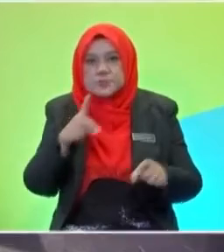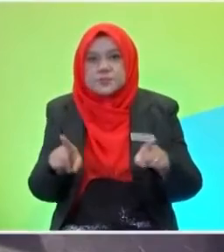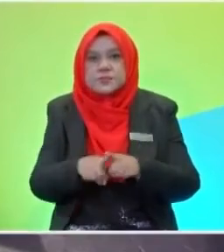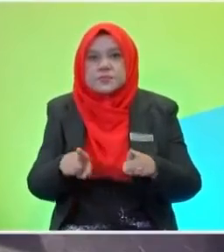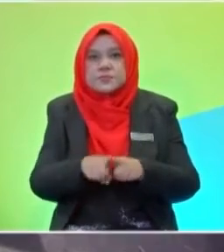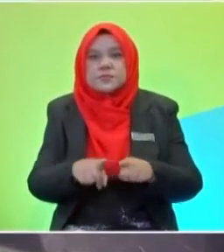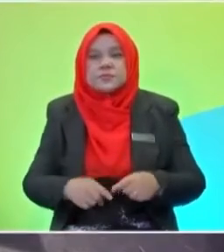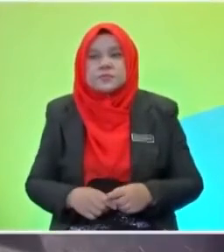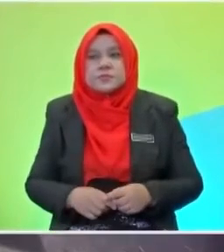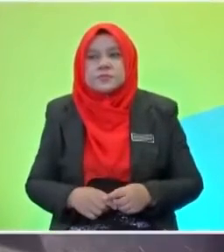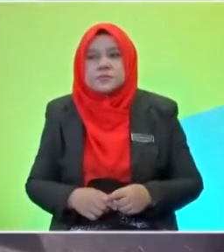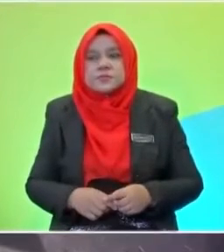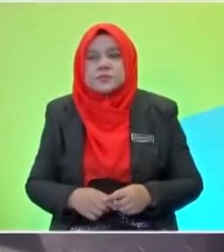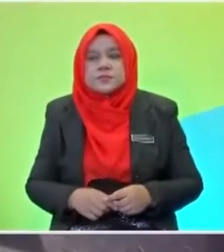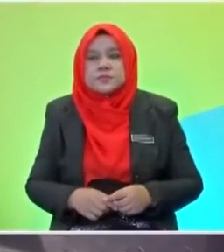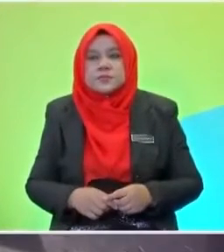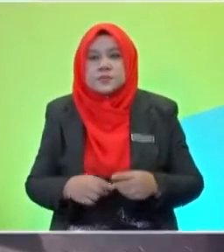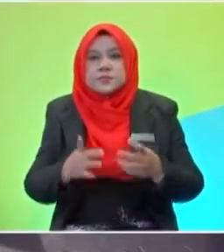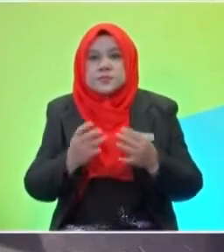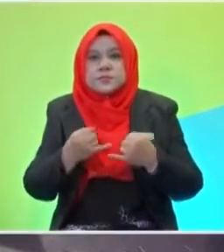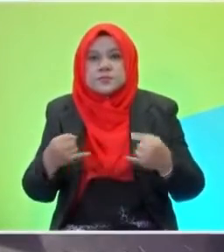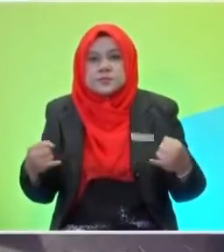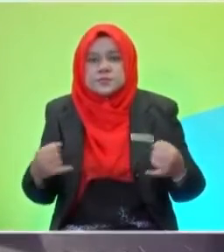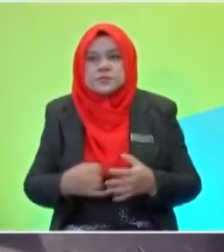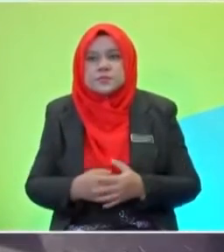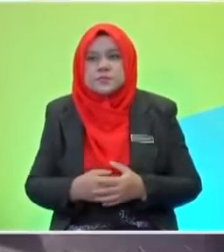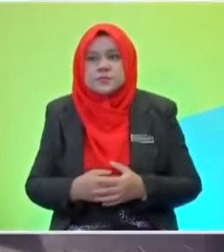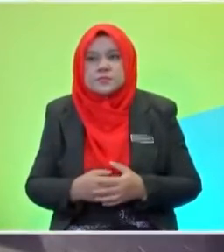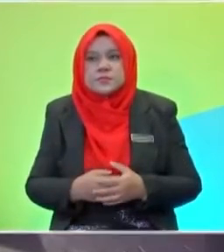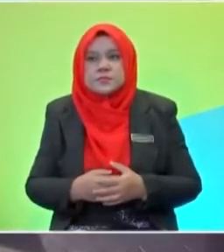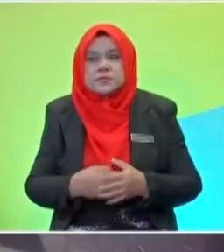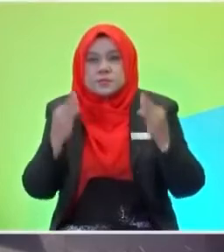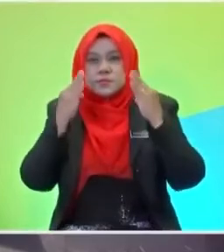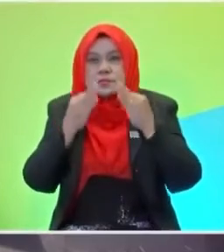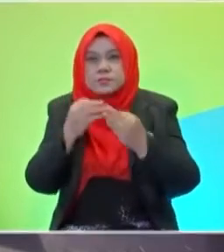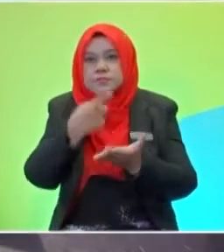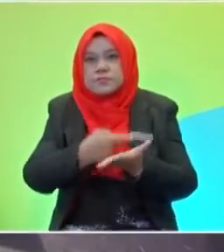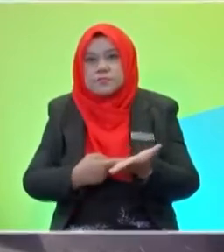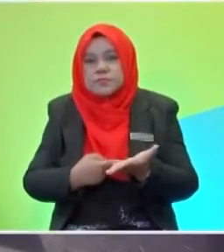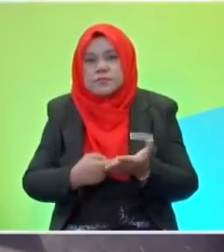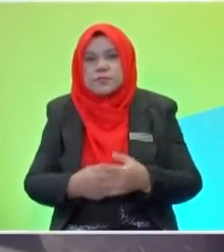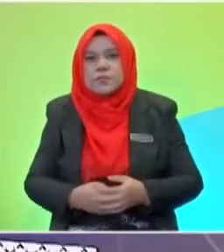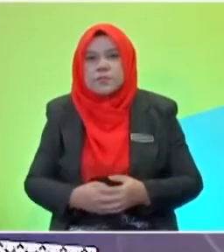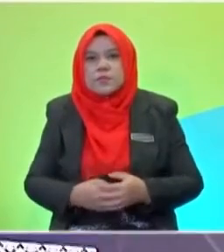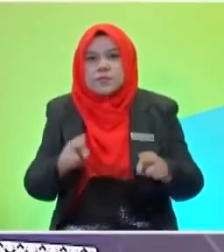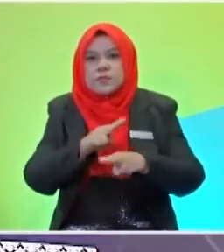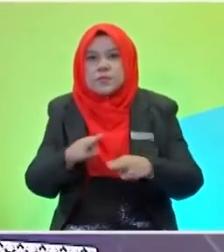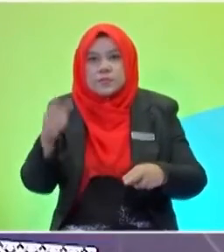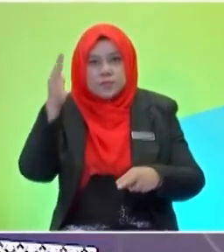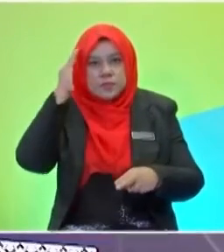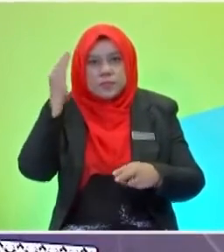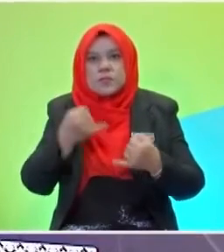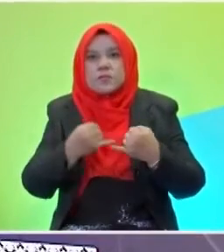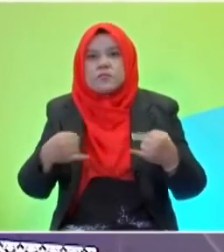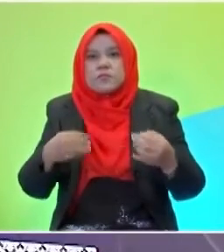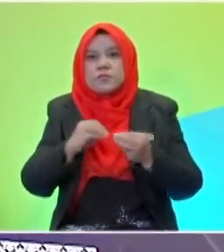Okay. Alright, so, but for this kind of question, sir, what is something that we need to pay attention to? Okay, you have to look at the unknown question. Okay. What type of